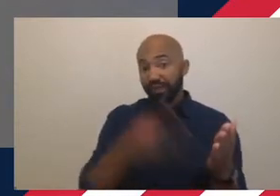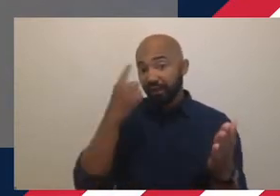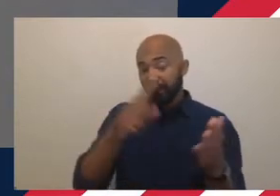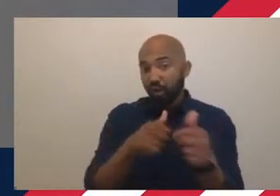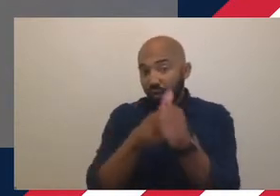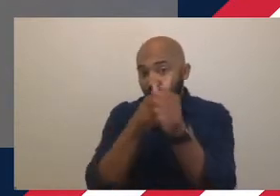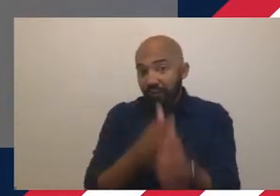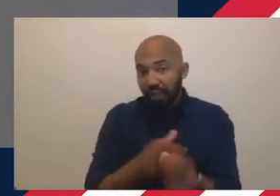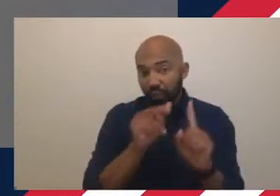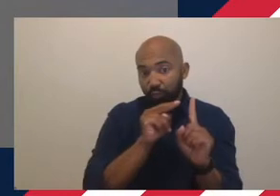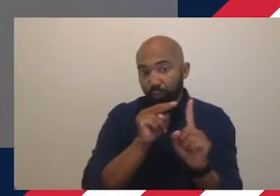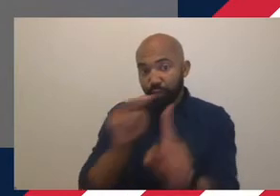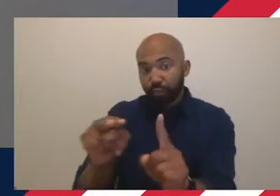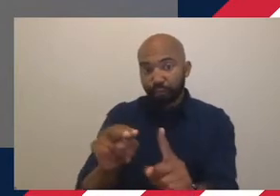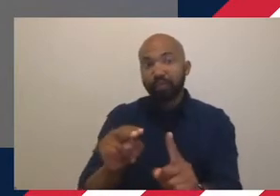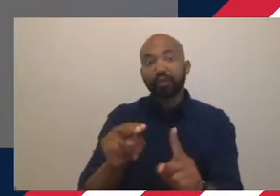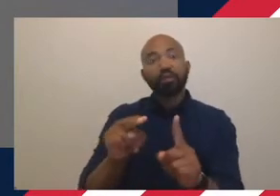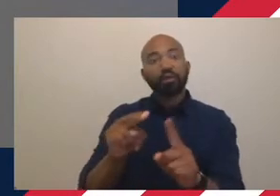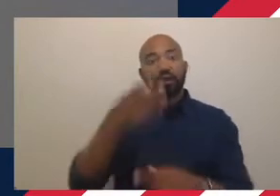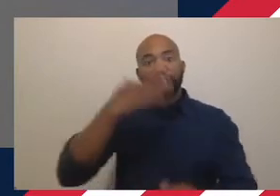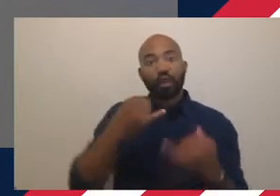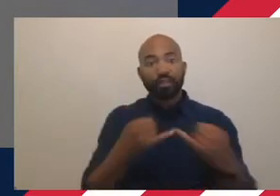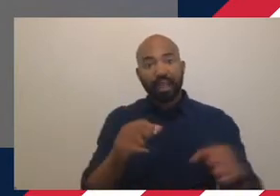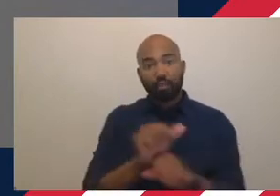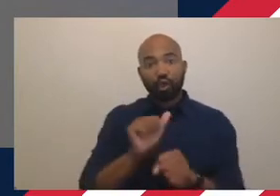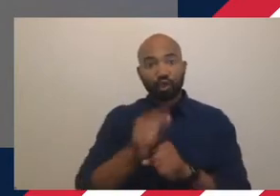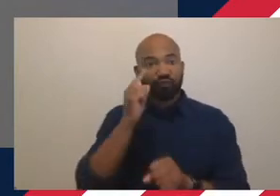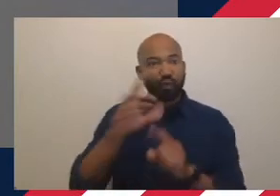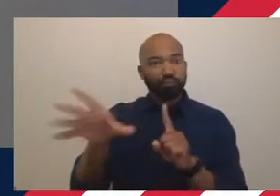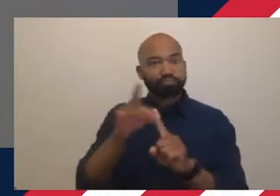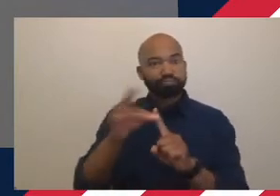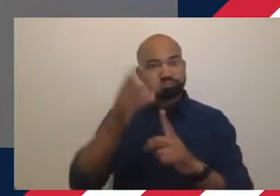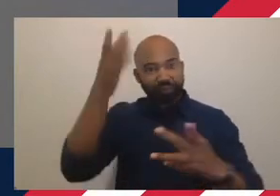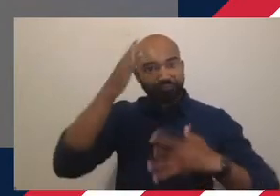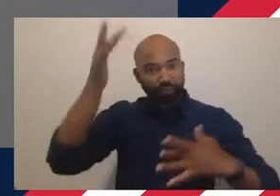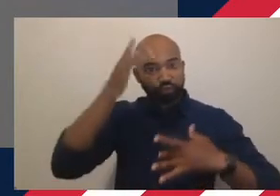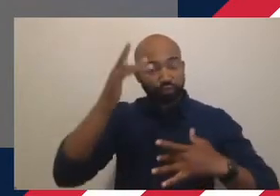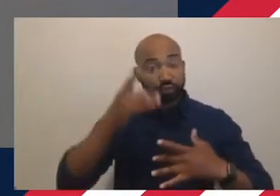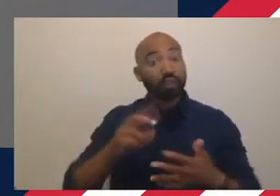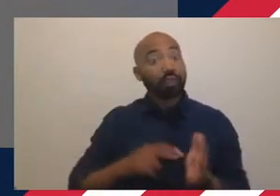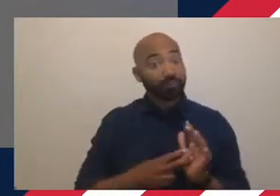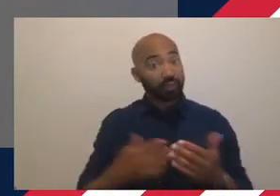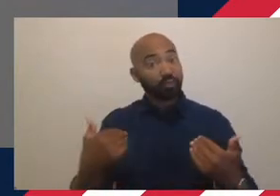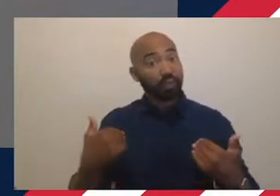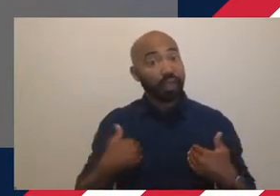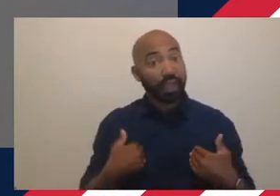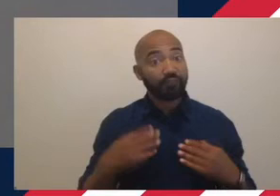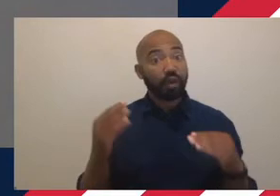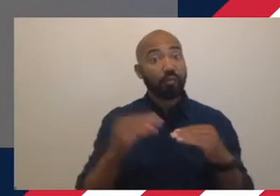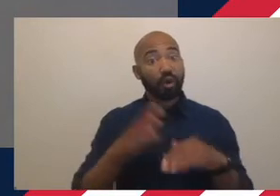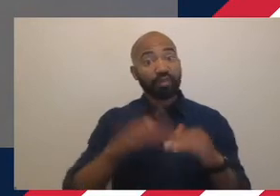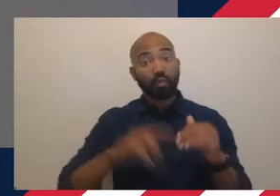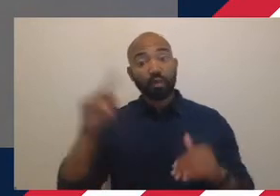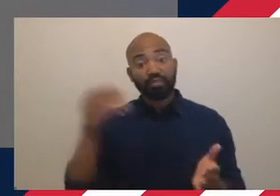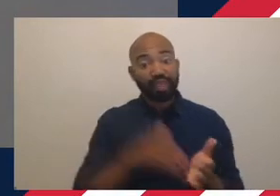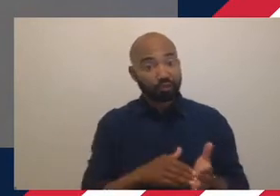workers' infections, which would require companies with more than 1,000 employers to